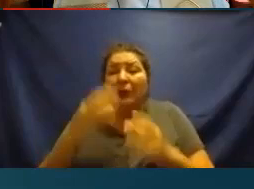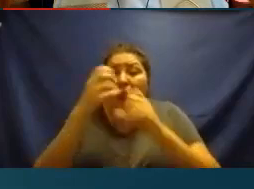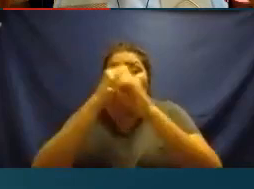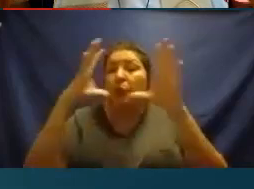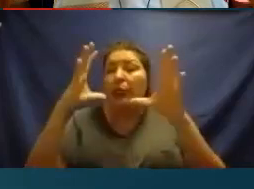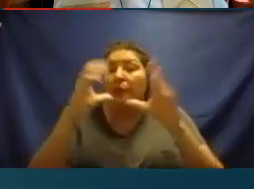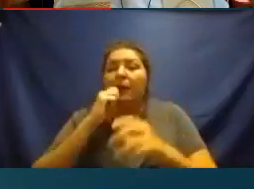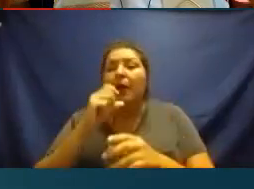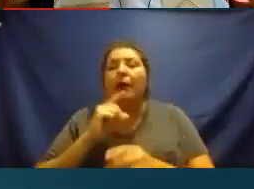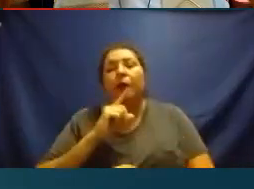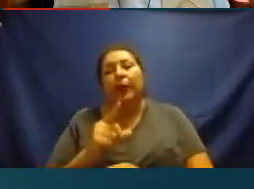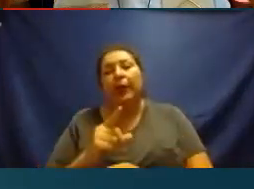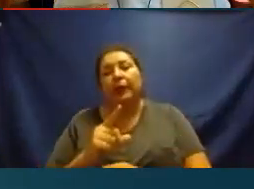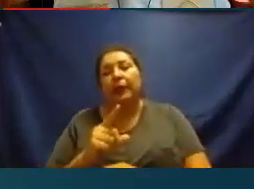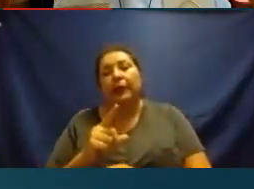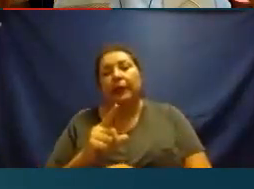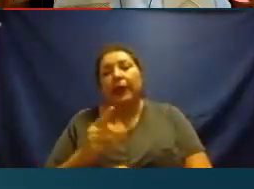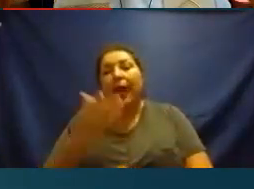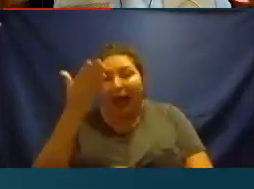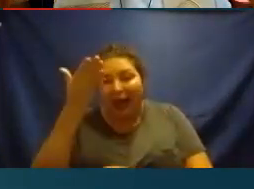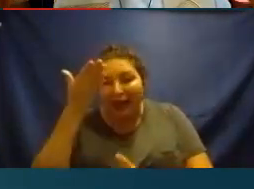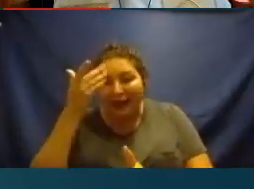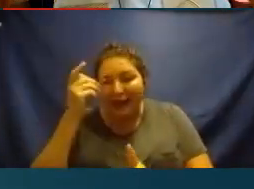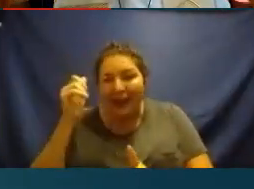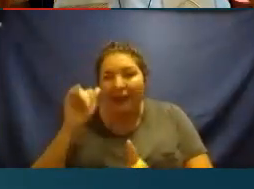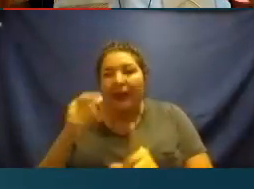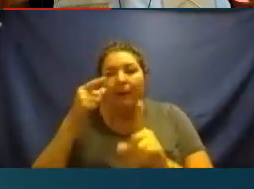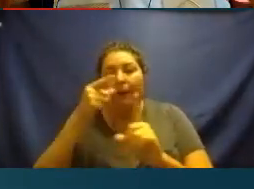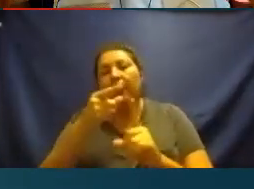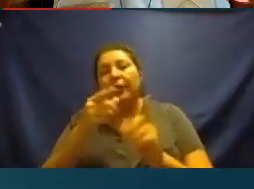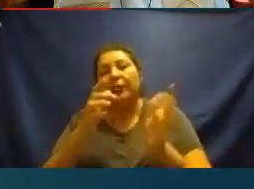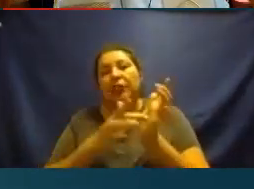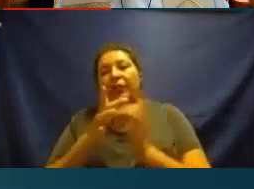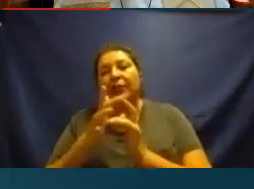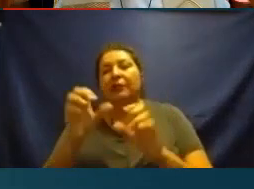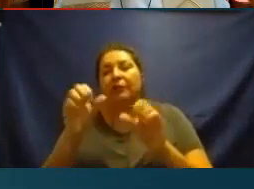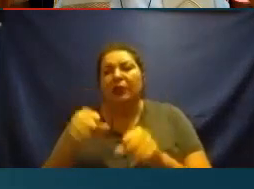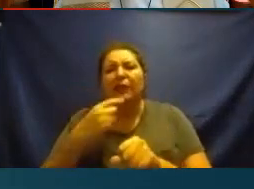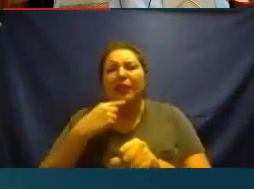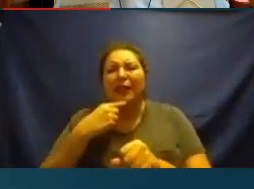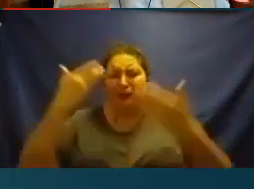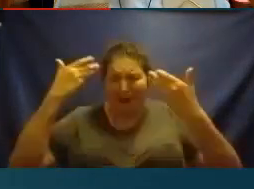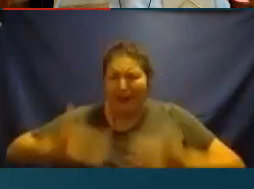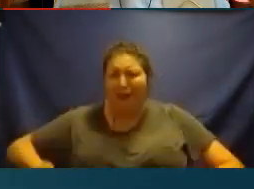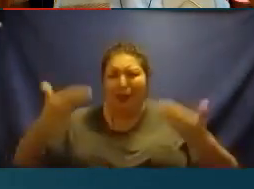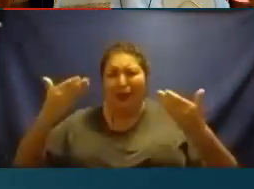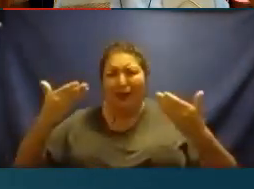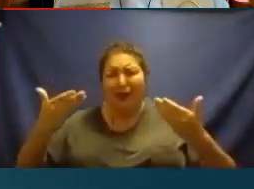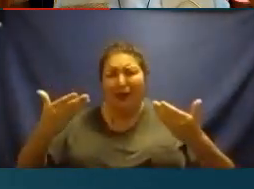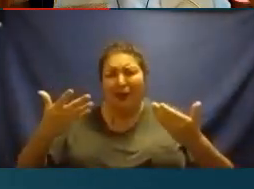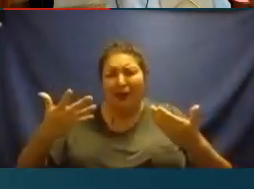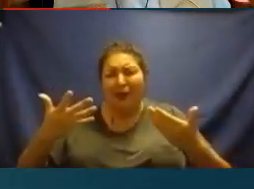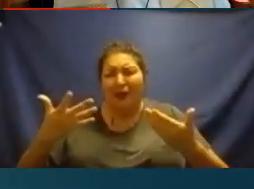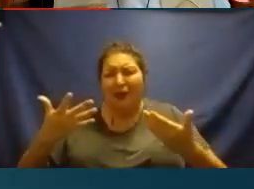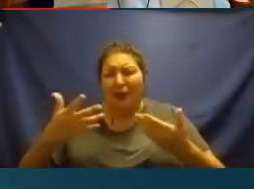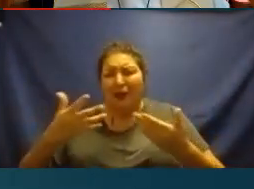Right then and there, Jesus could have said, "Here I am. The accounts of my resurrection are